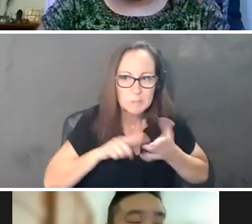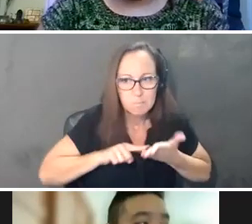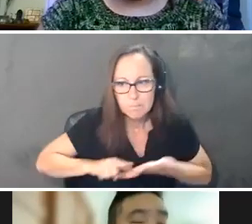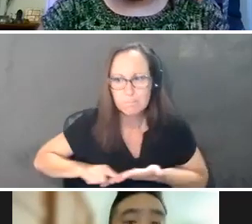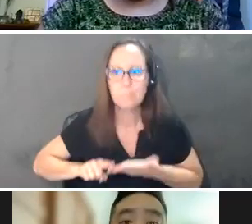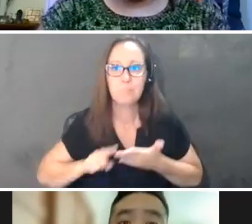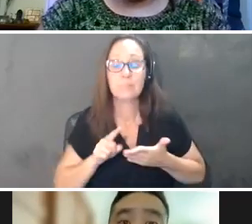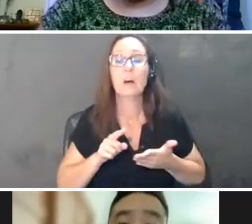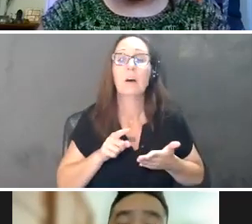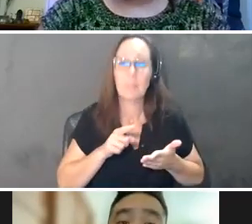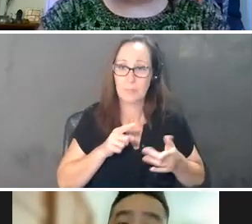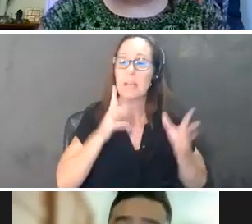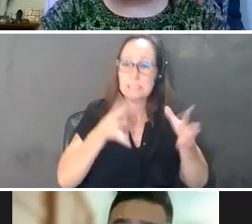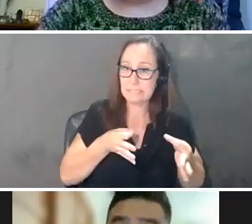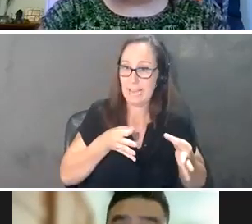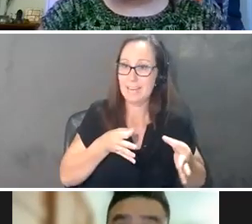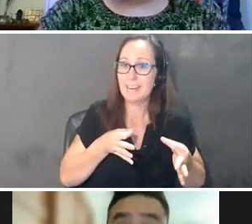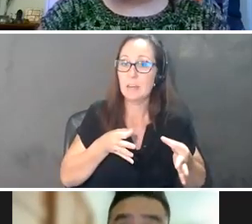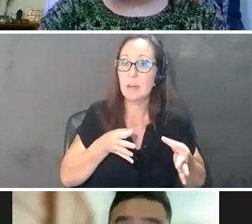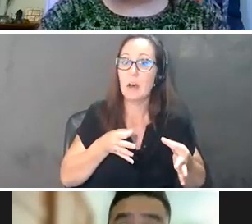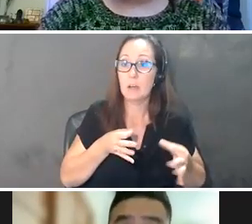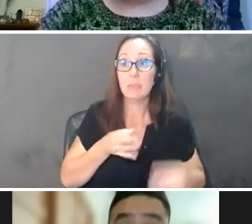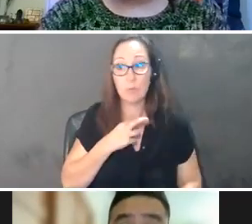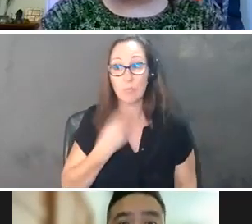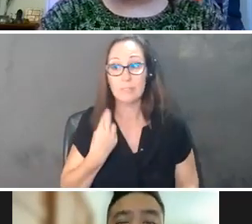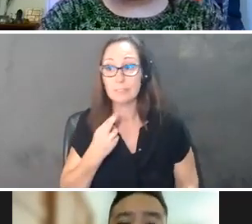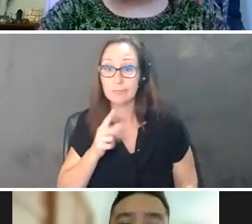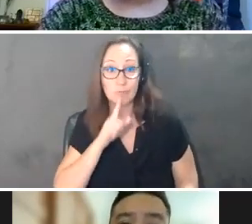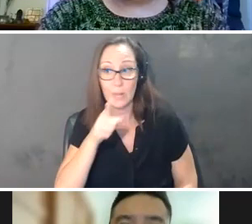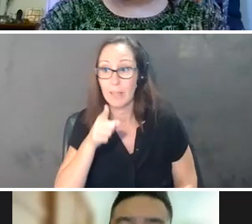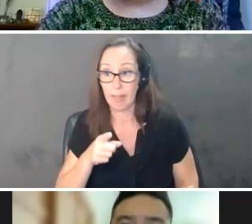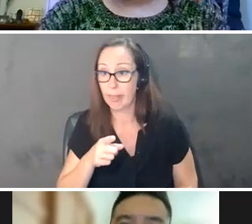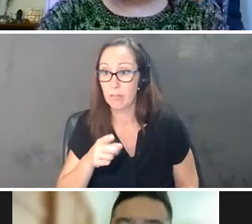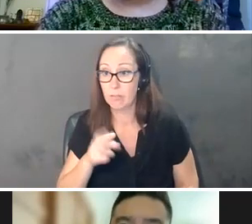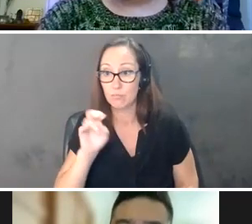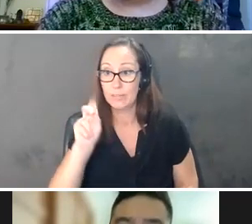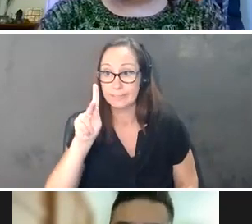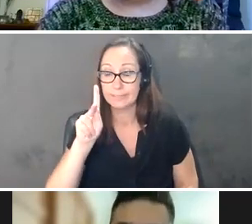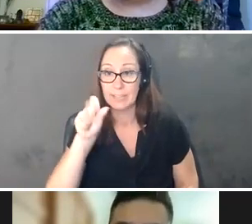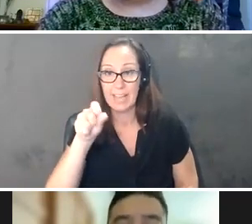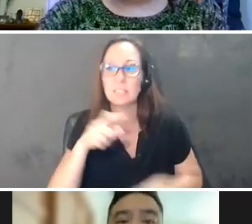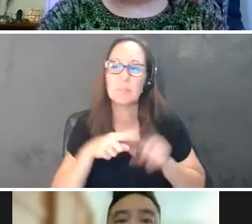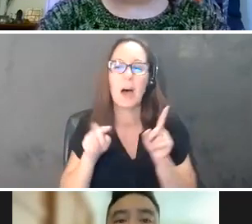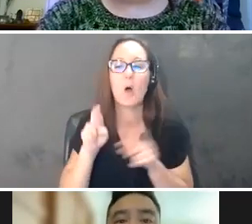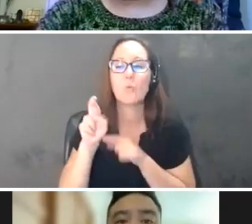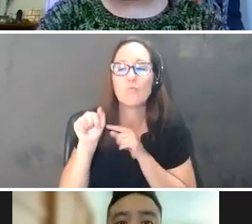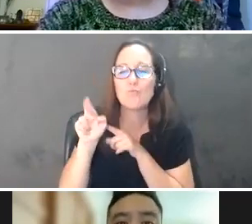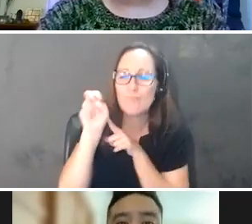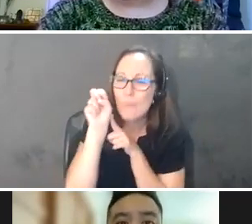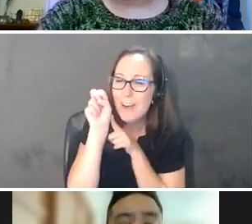they said, okay, we found out that this risk is real. It is real, but luckily it's still very rare. And